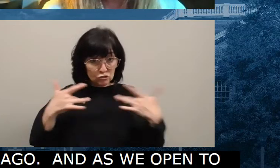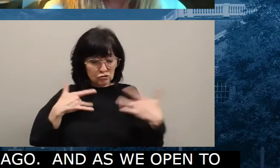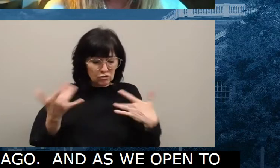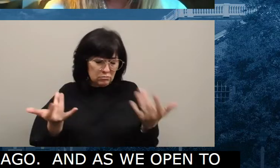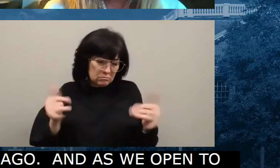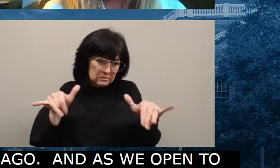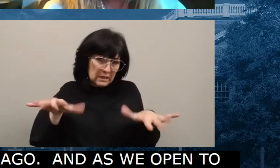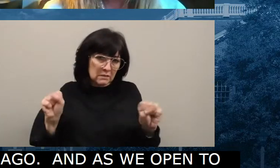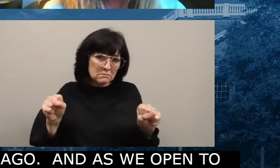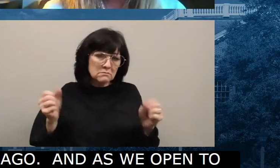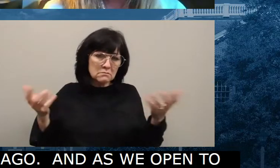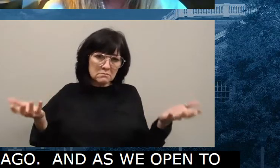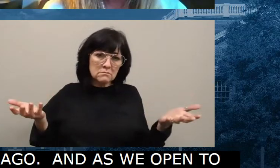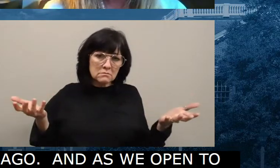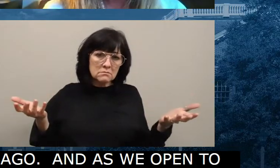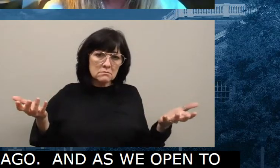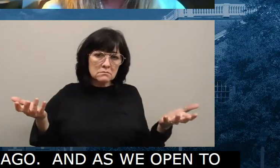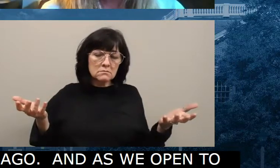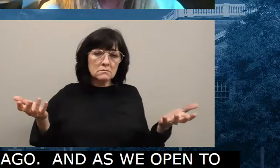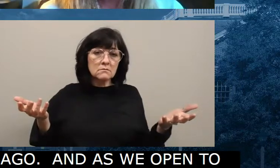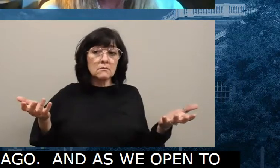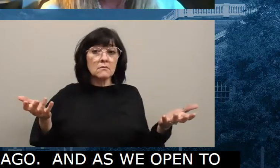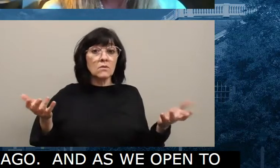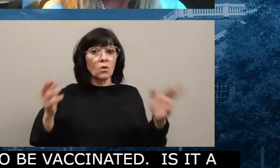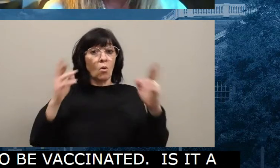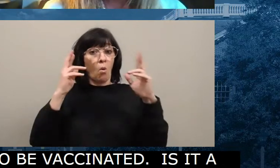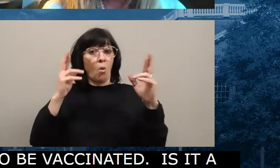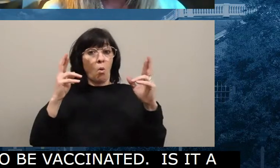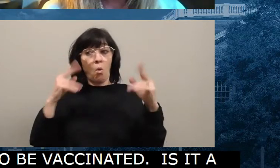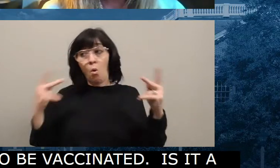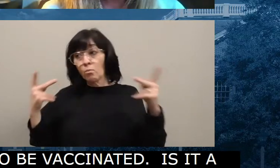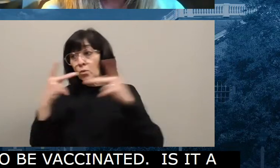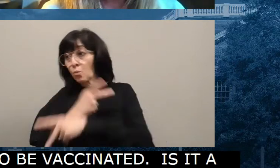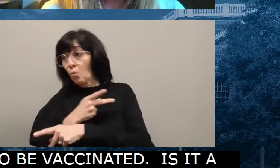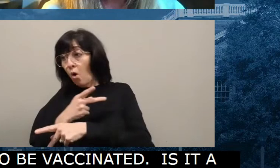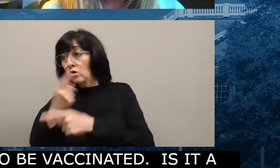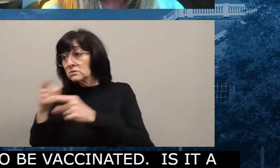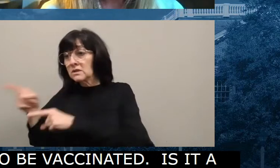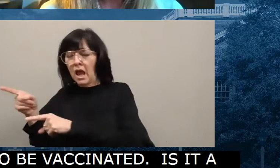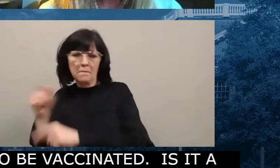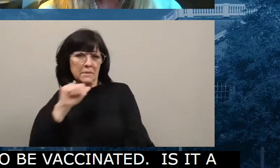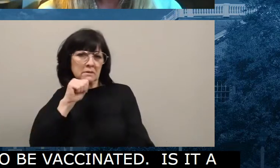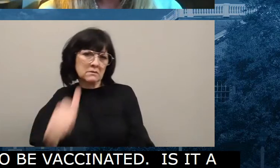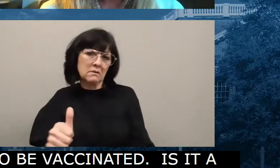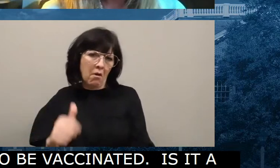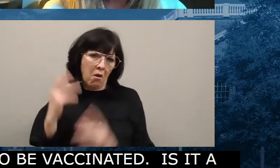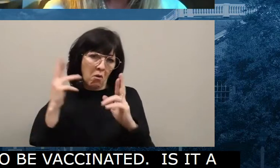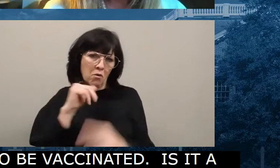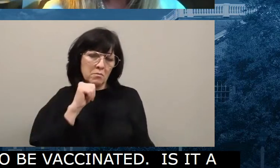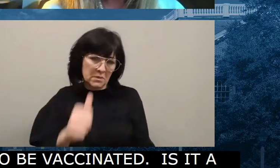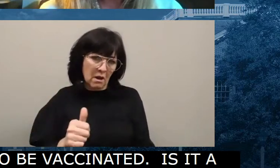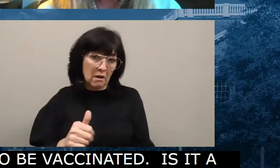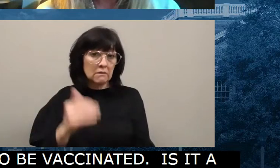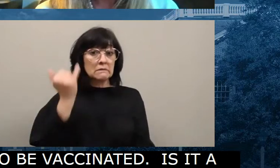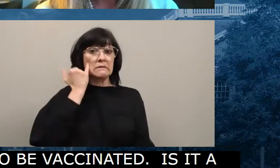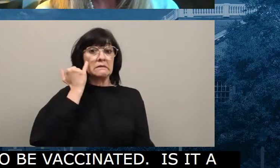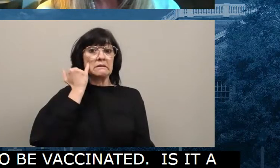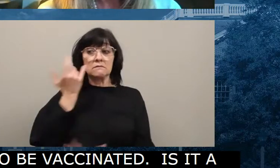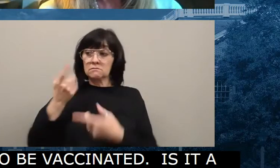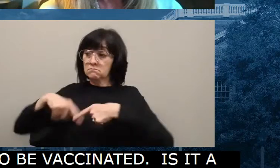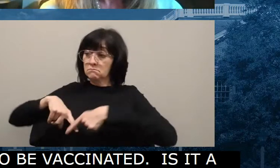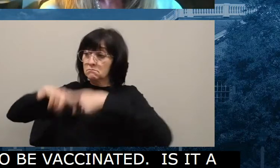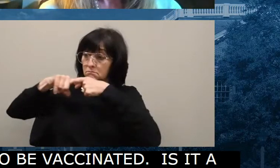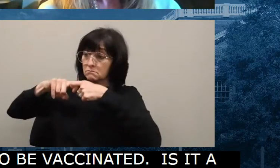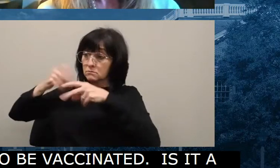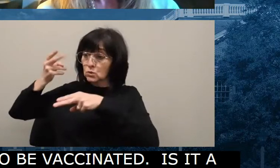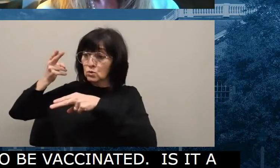it be worse? It could, but we're going to manage it, and if it's a brief pause, then we should be able to